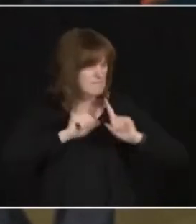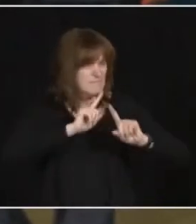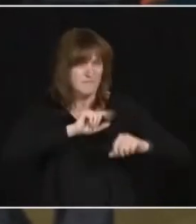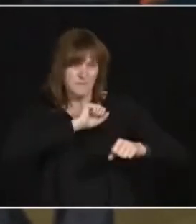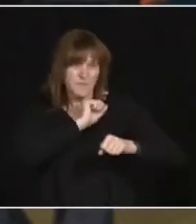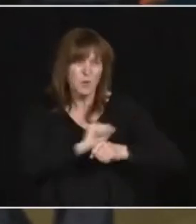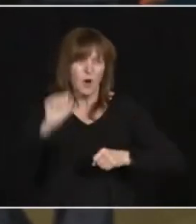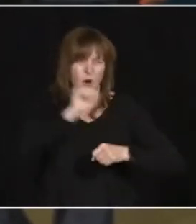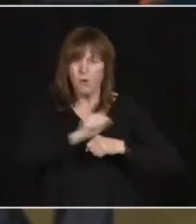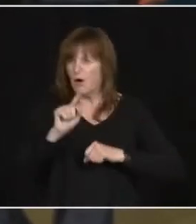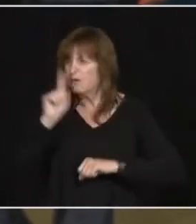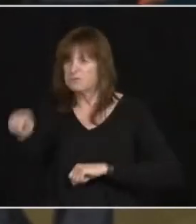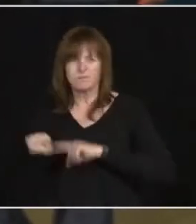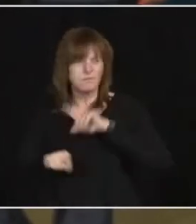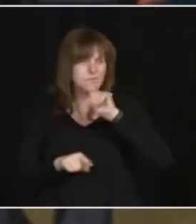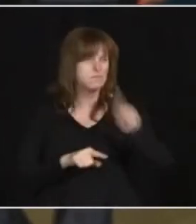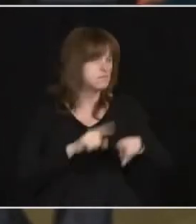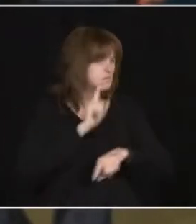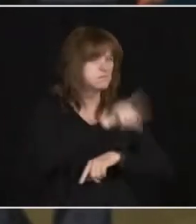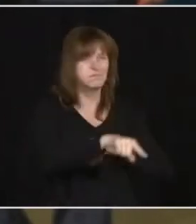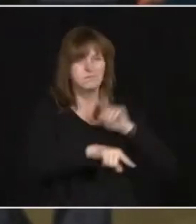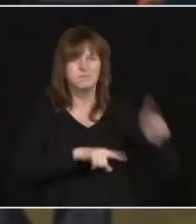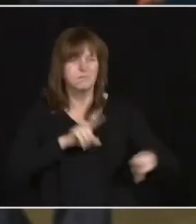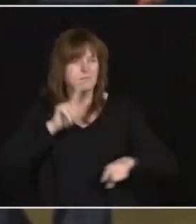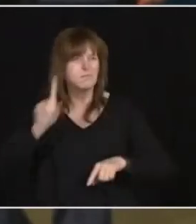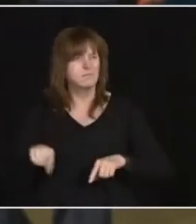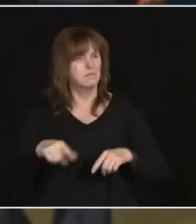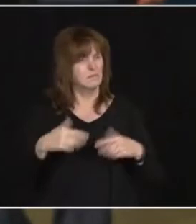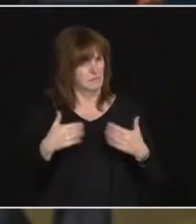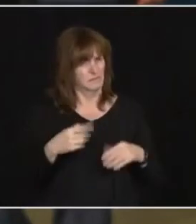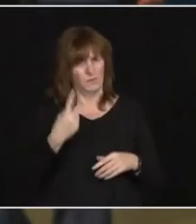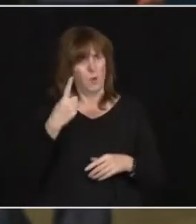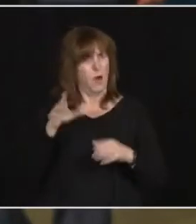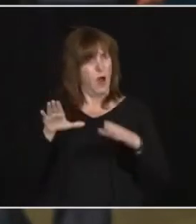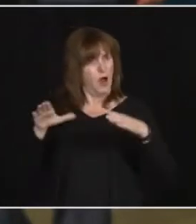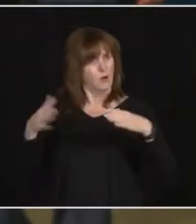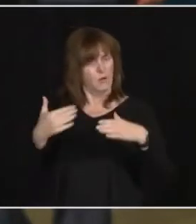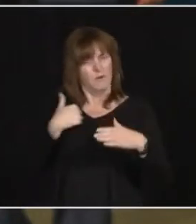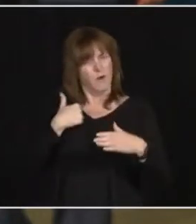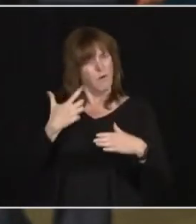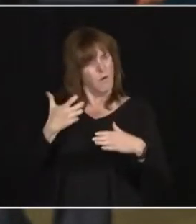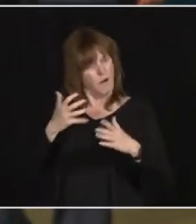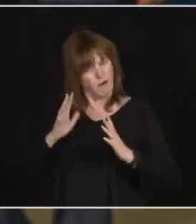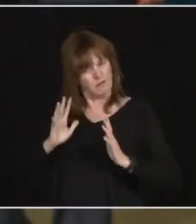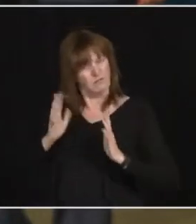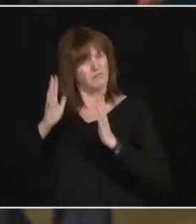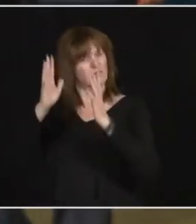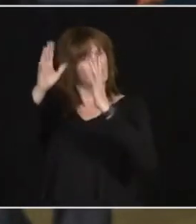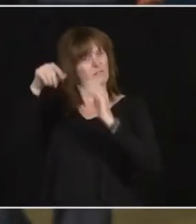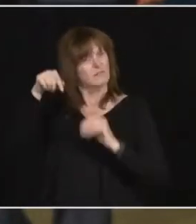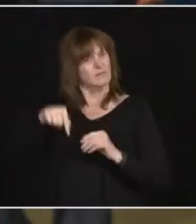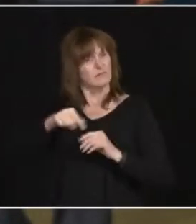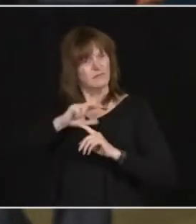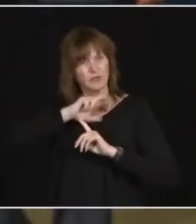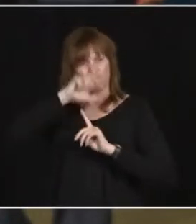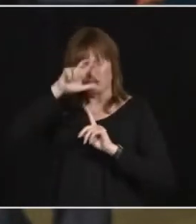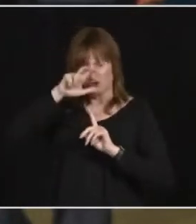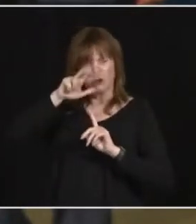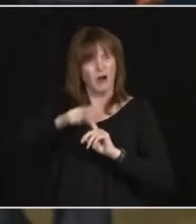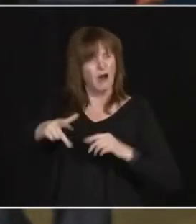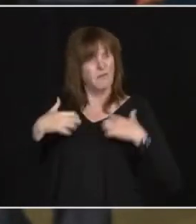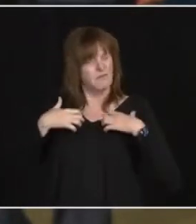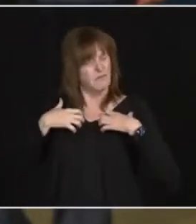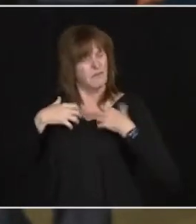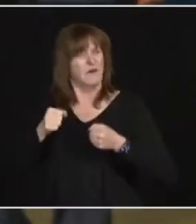there's a special type of hero that I want to recognize today. They're superheroes, in my opinion.